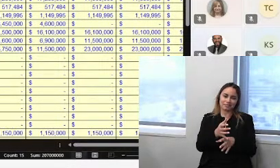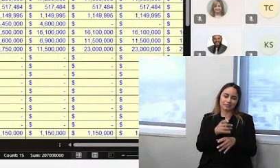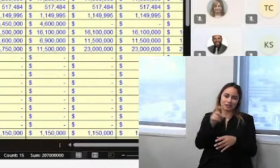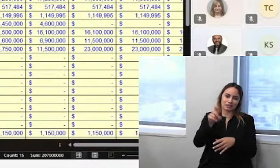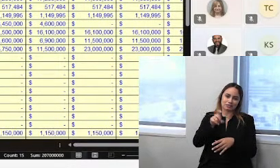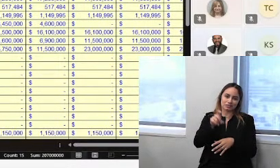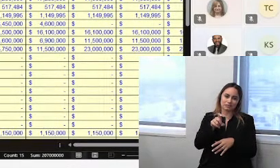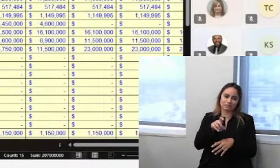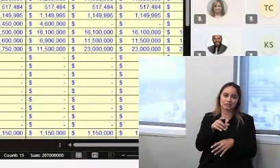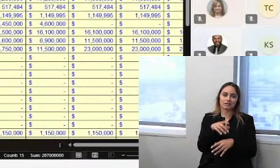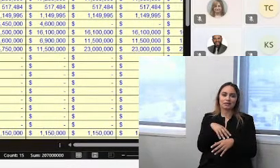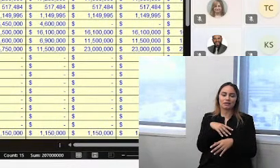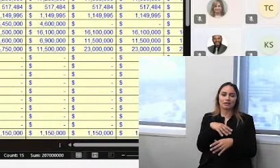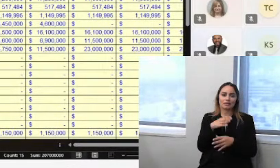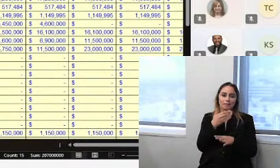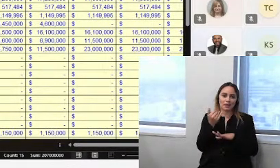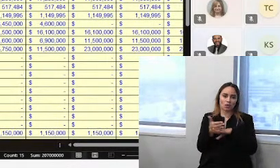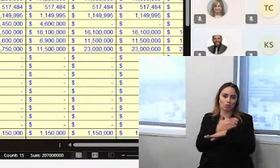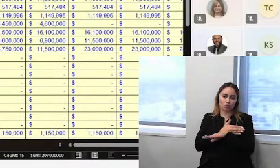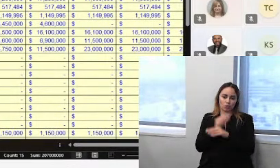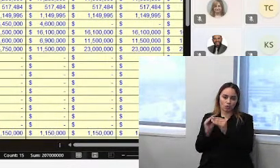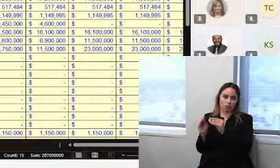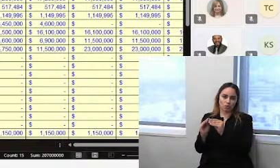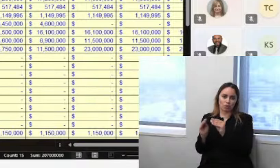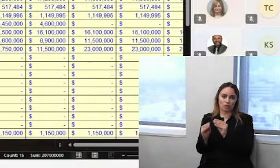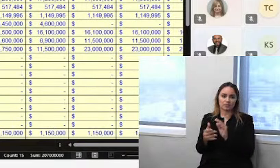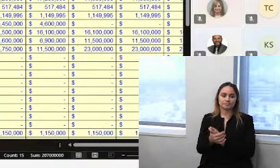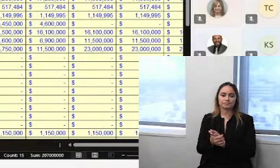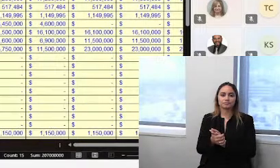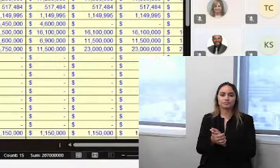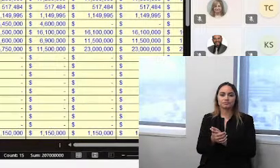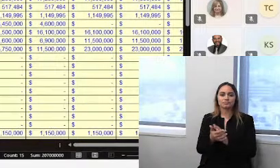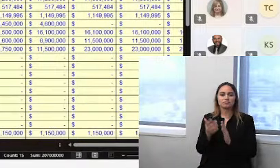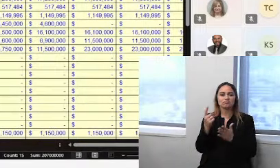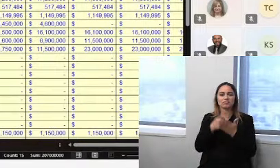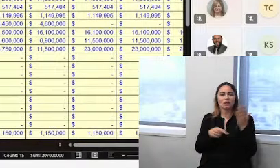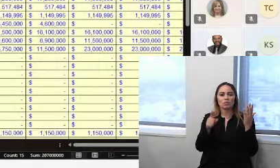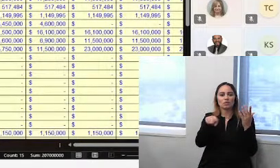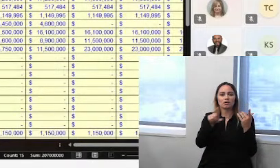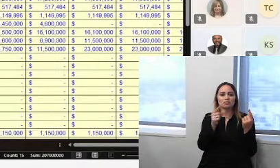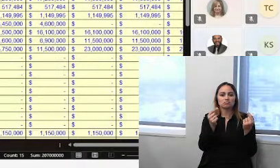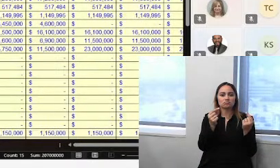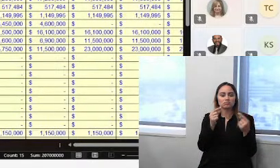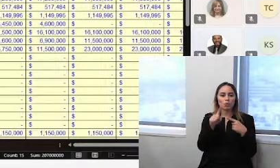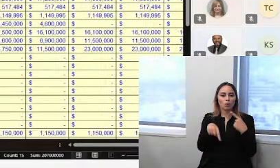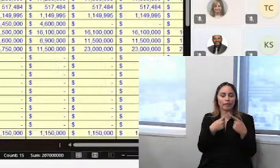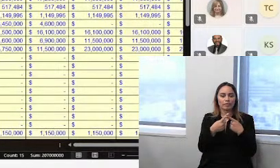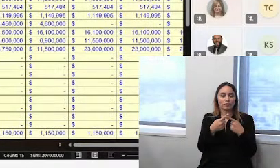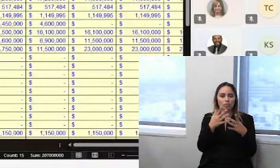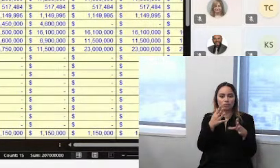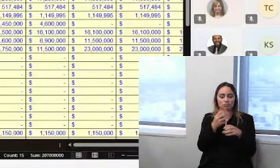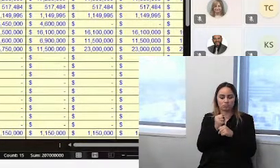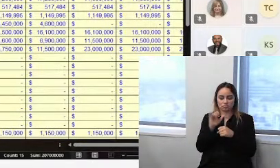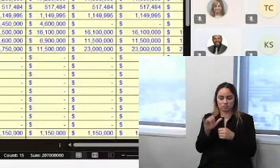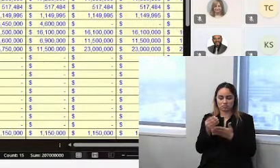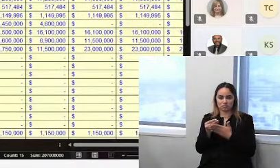I can only think that you were going to pursue that money. What would you do when you get the reimbursement with the money that you got from the rest